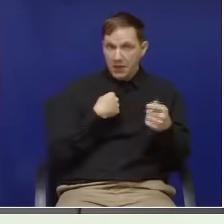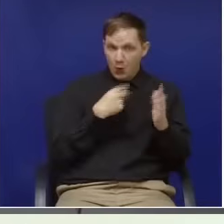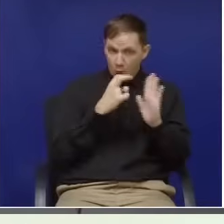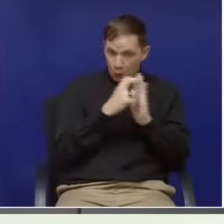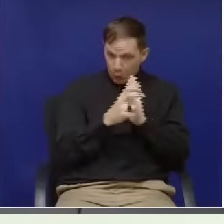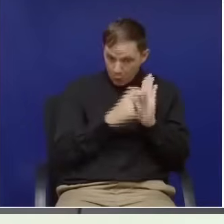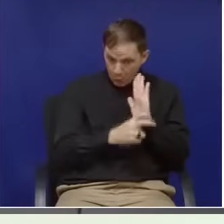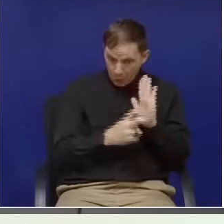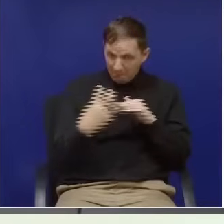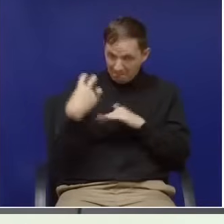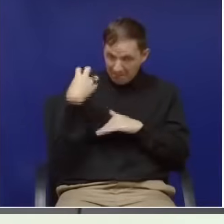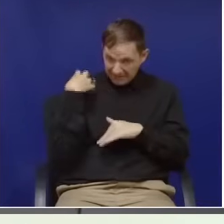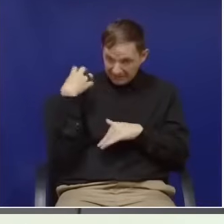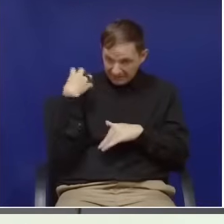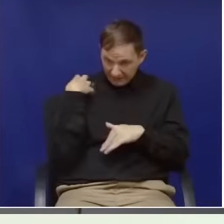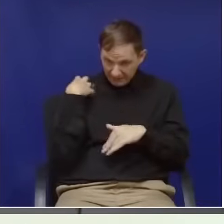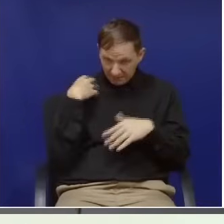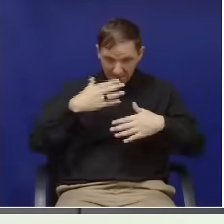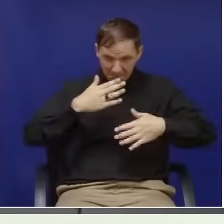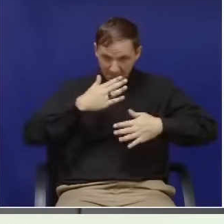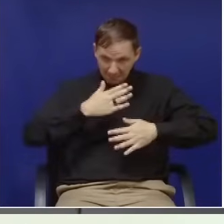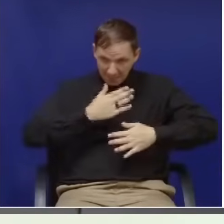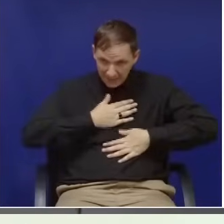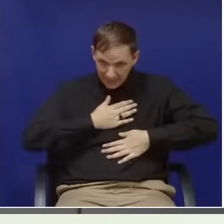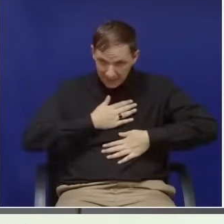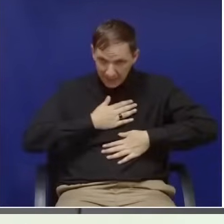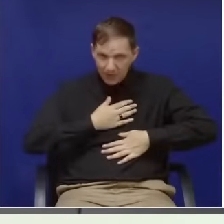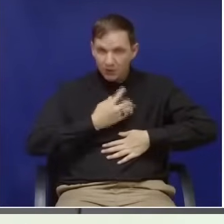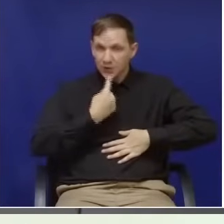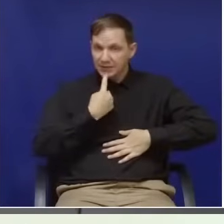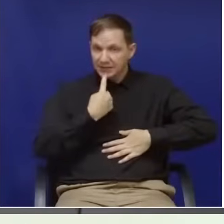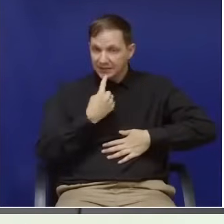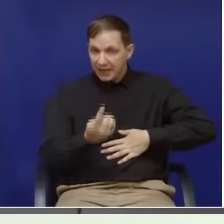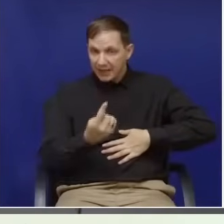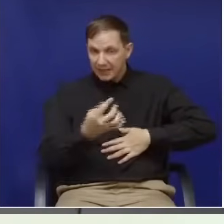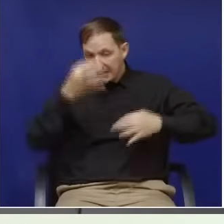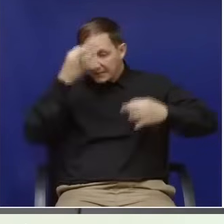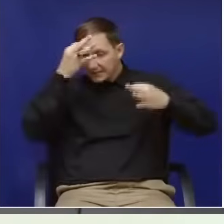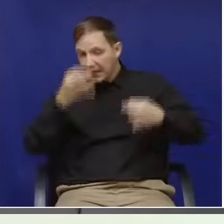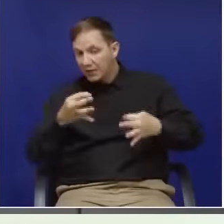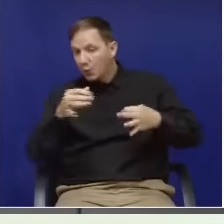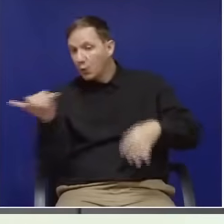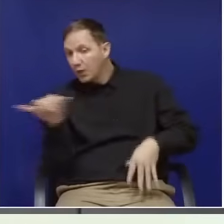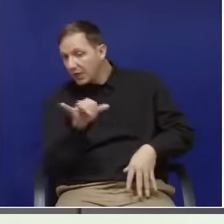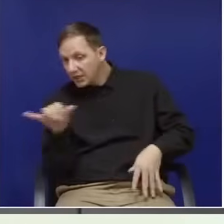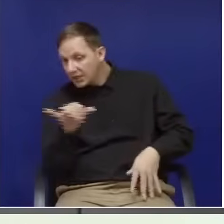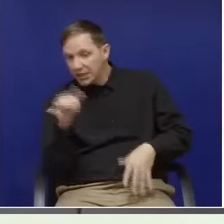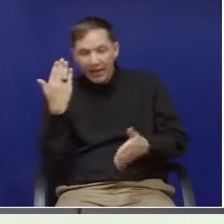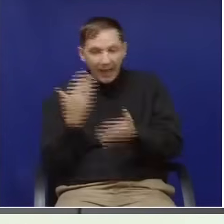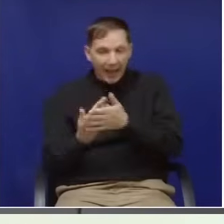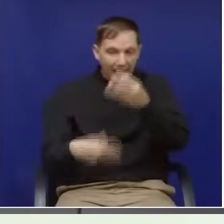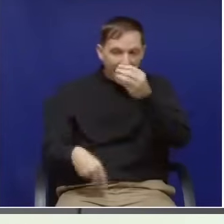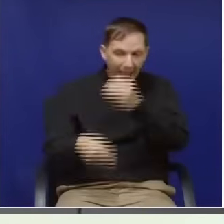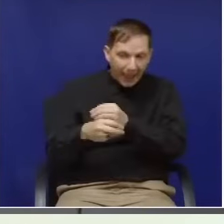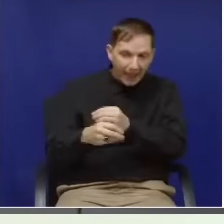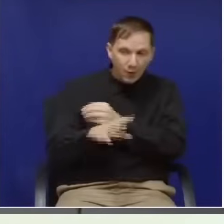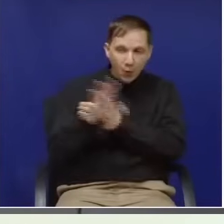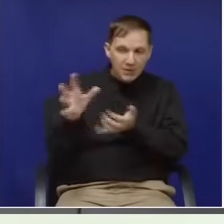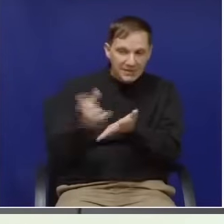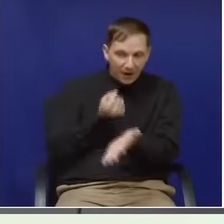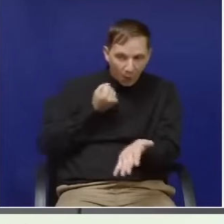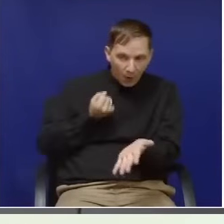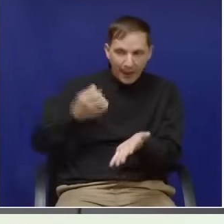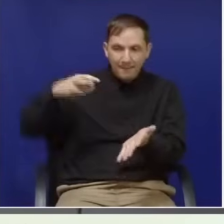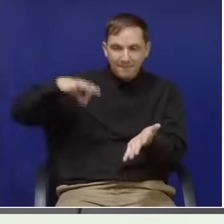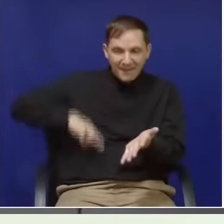Minister of Justice and Constitutional Development to determine medical benefits or any other benefits for employees